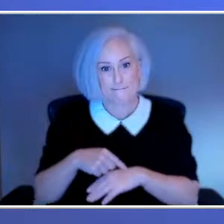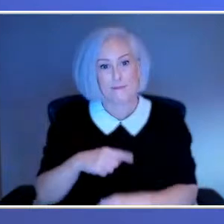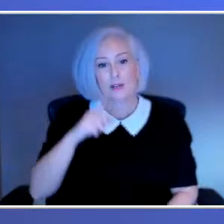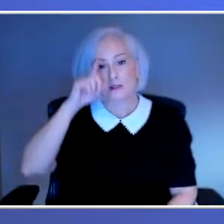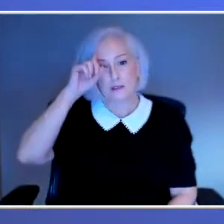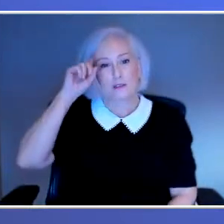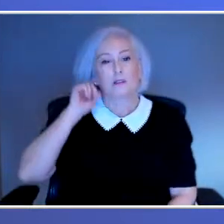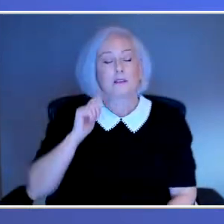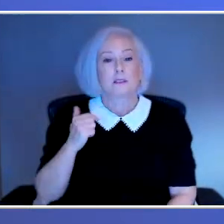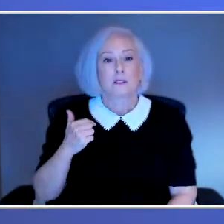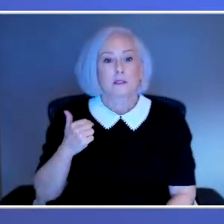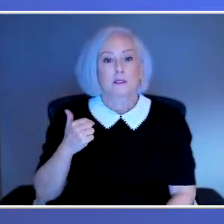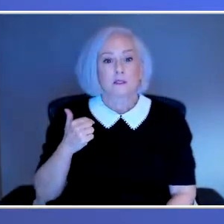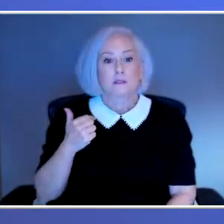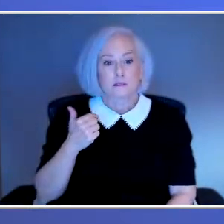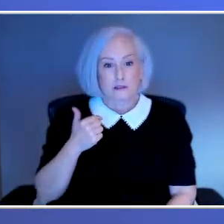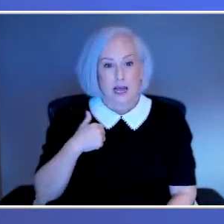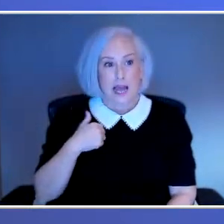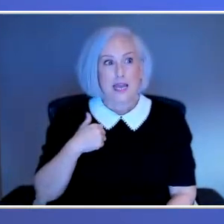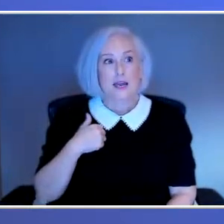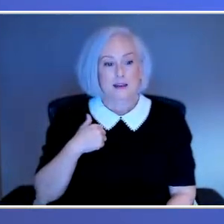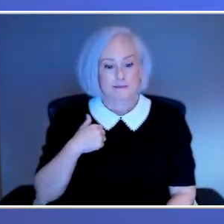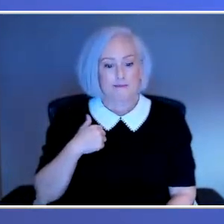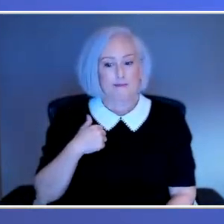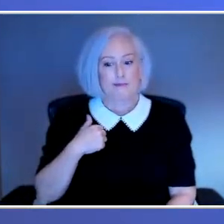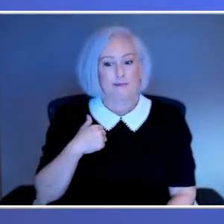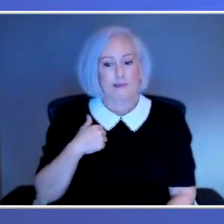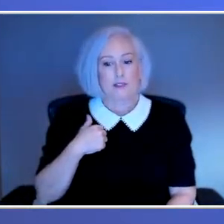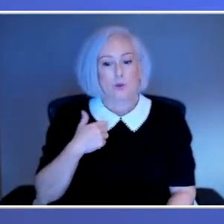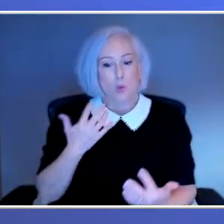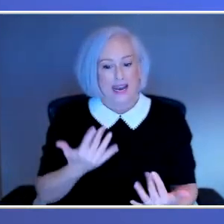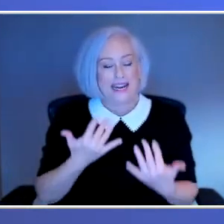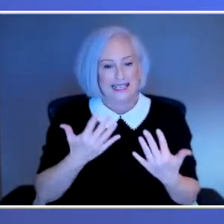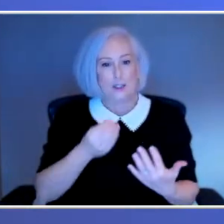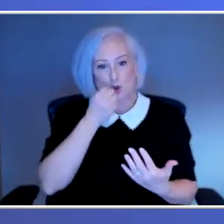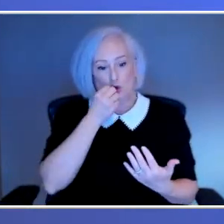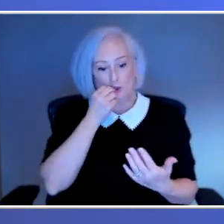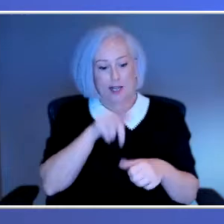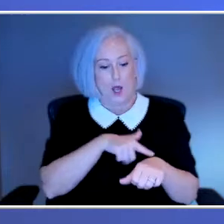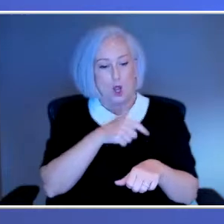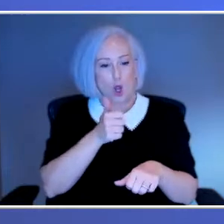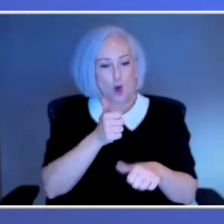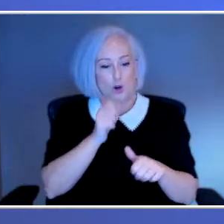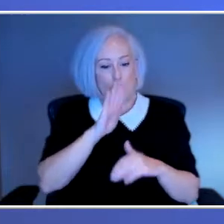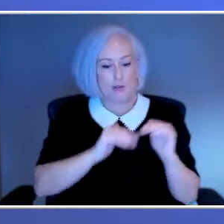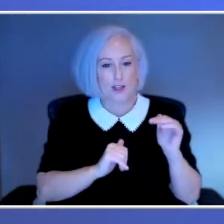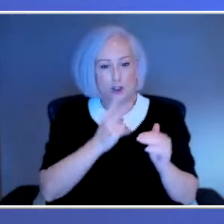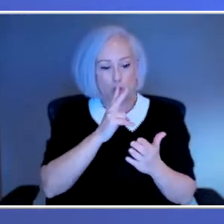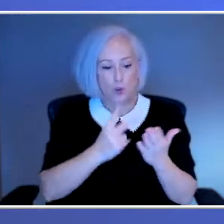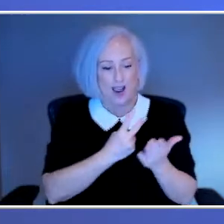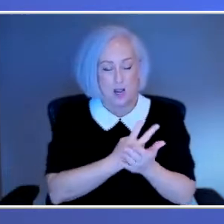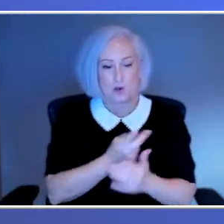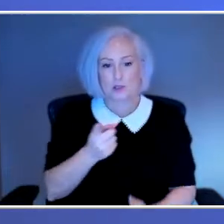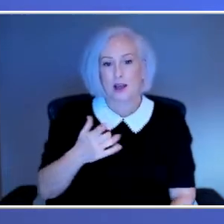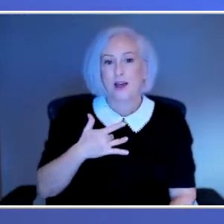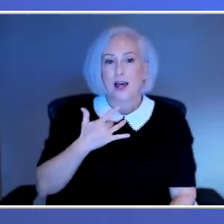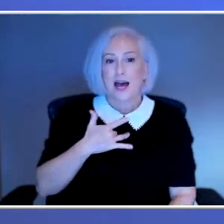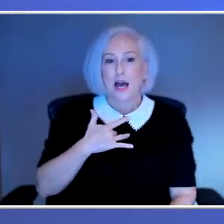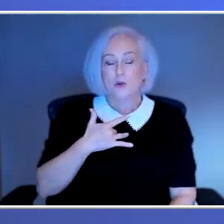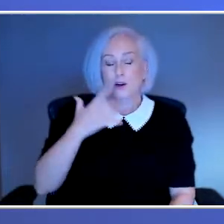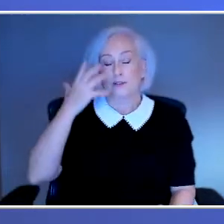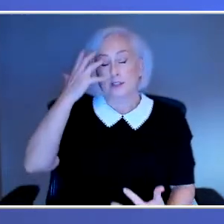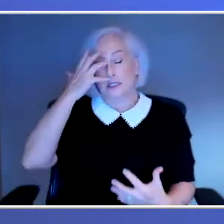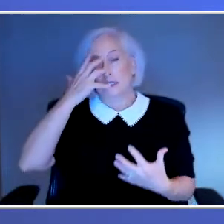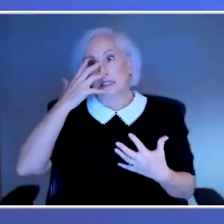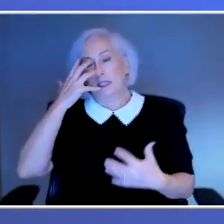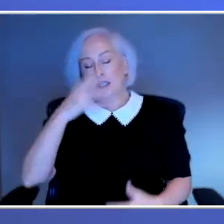to longer without eating, I feel it. I will feel nauseous. I'll feel dizzy. And I'm like, oh gosh, I gotta